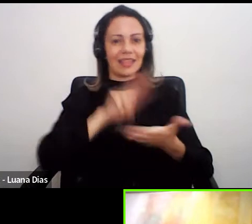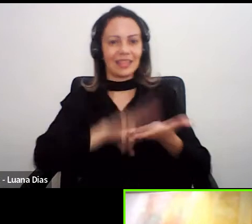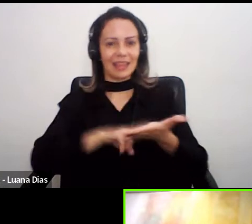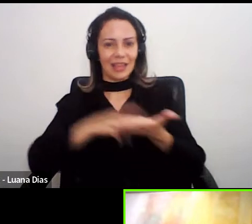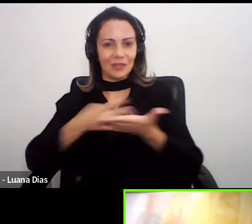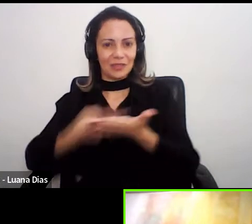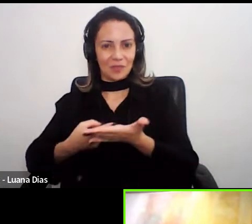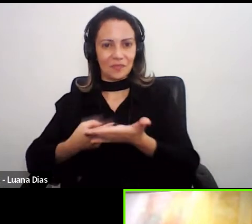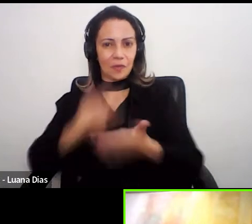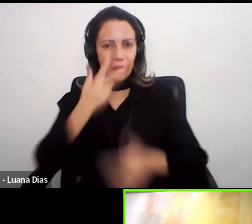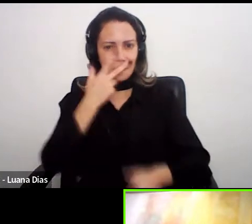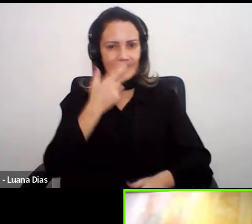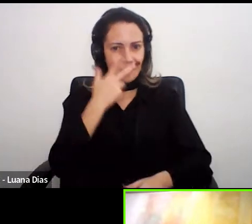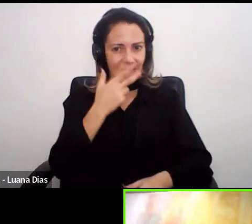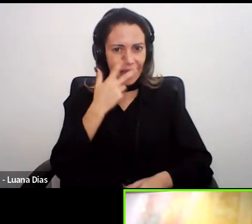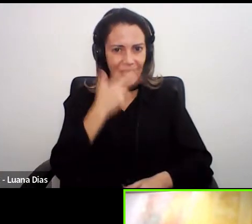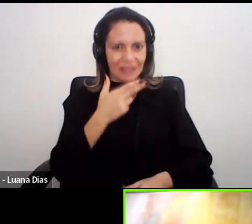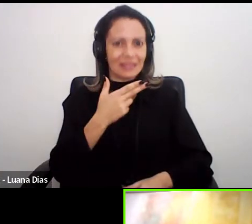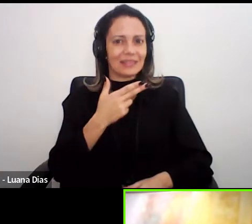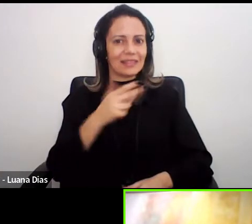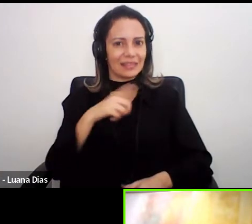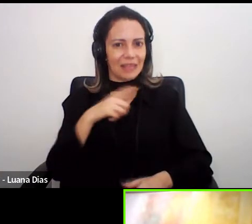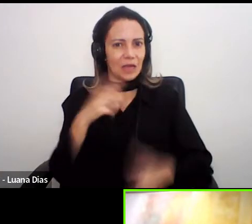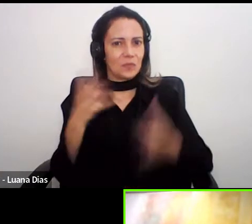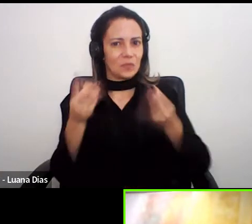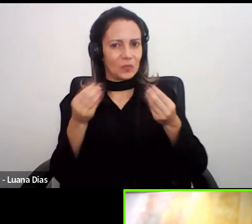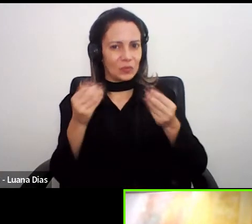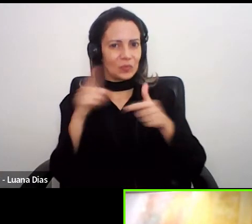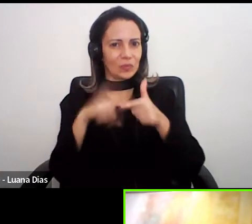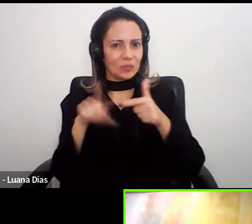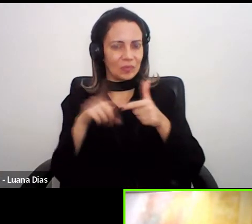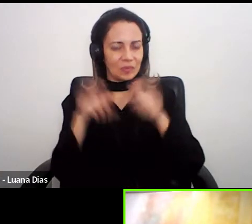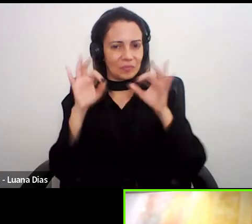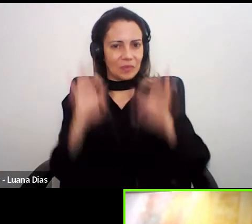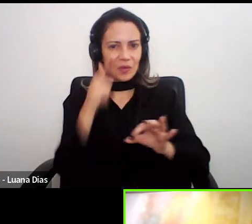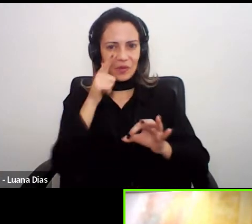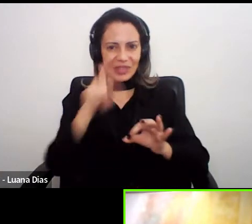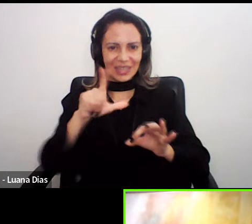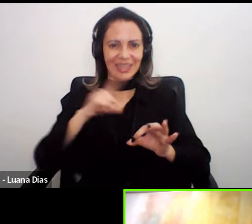into the conversation, but I appreciate it very, very much.